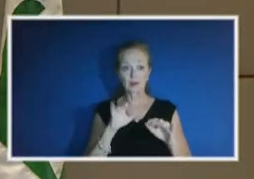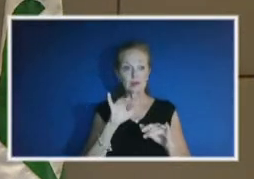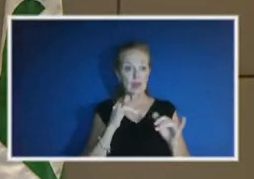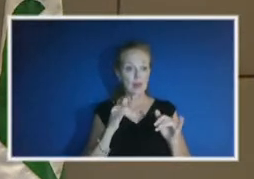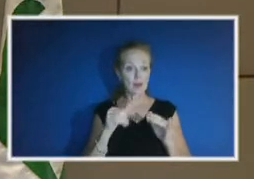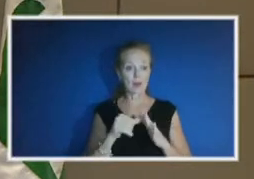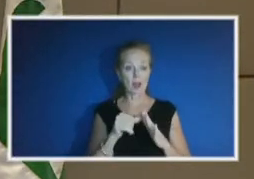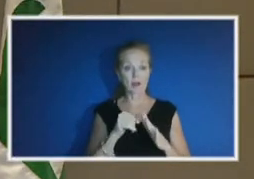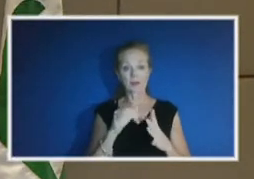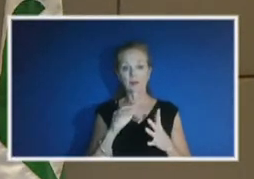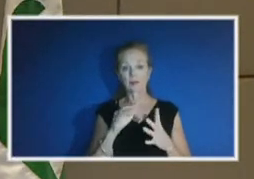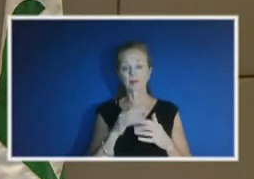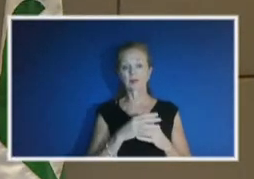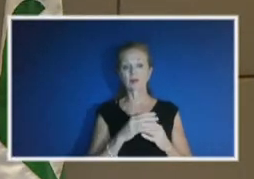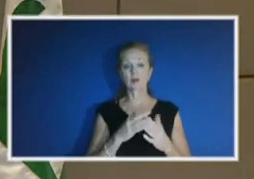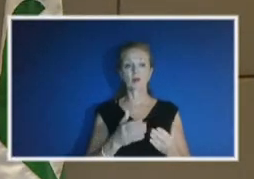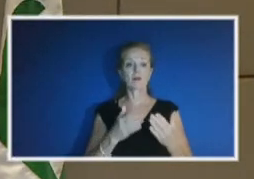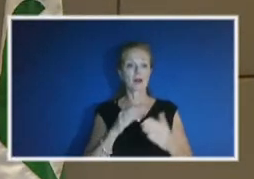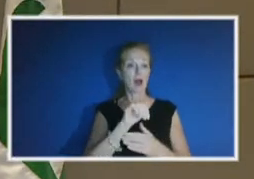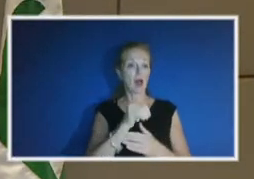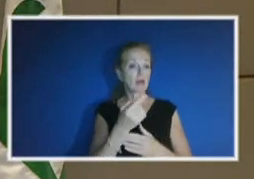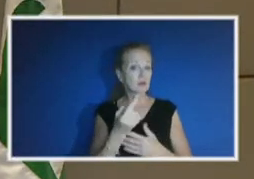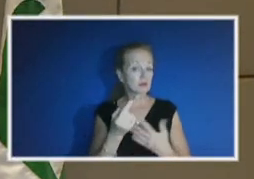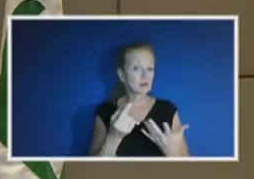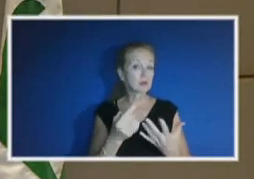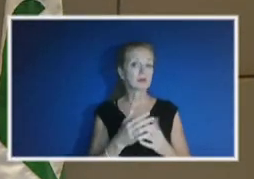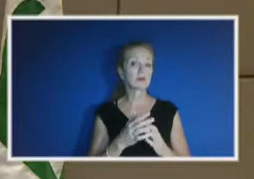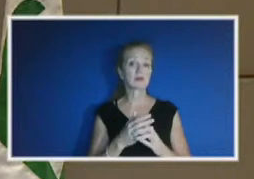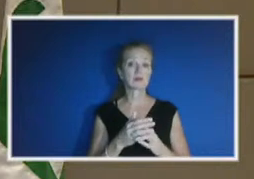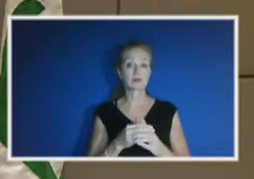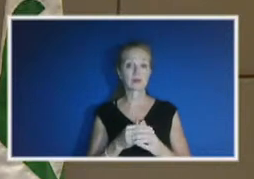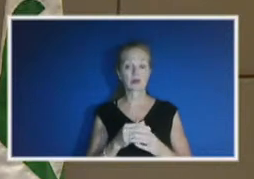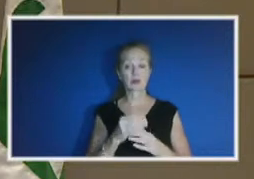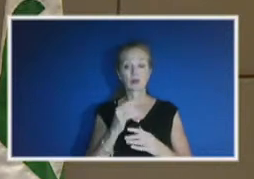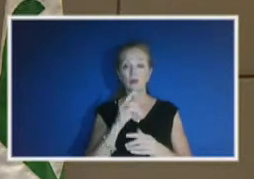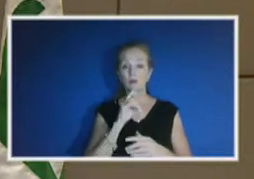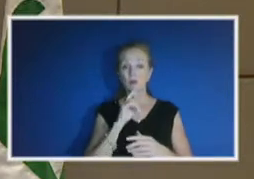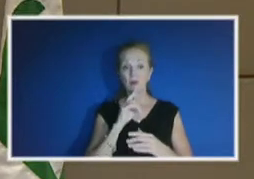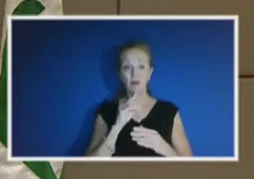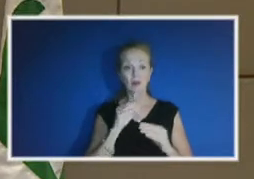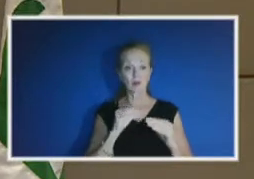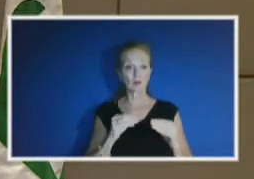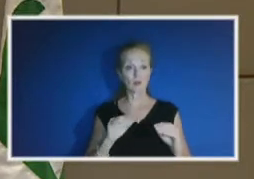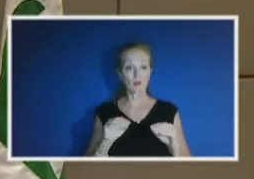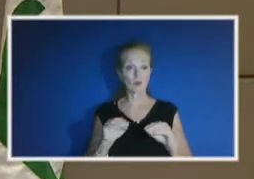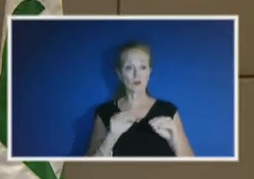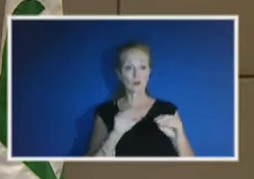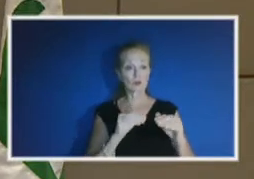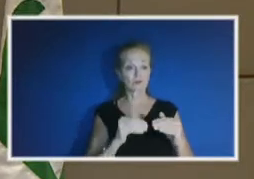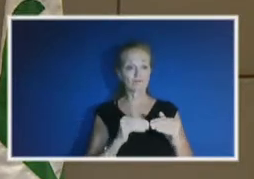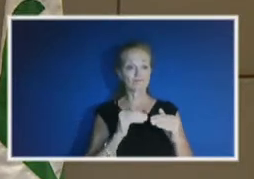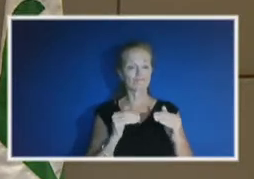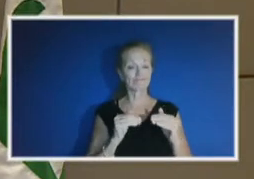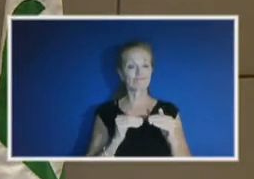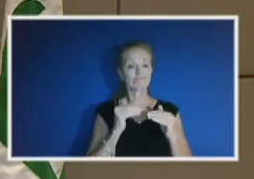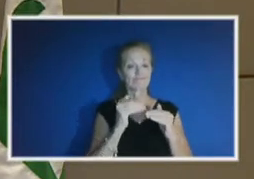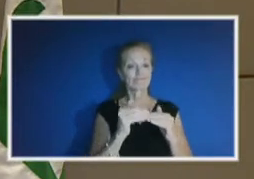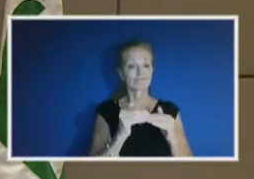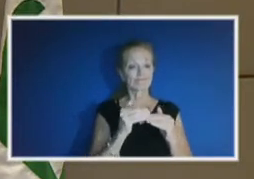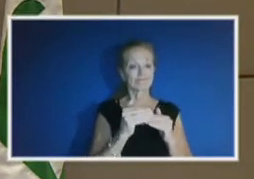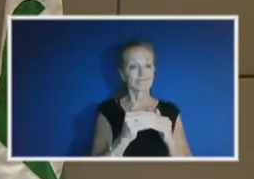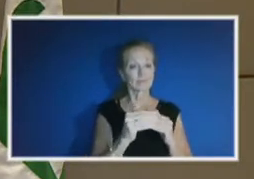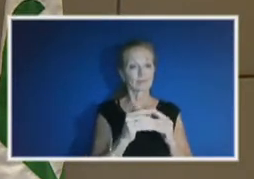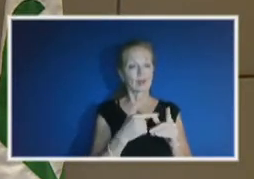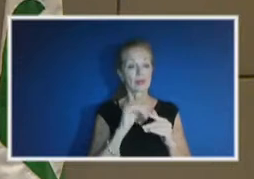i.e. could be provided by somebody else. We've really kind of moved on since then, and that role as